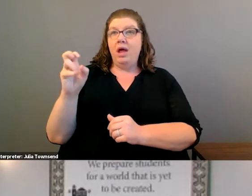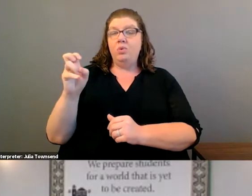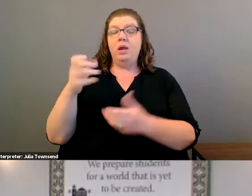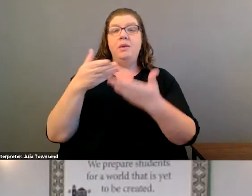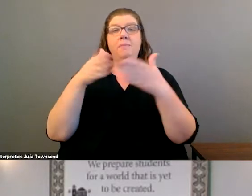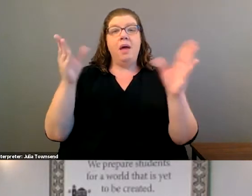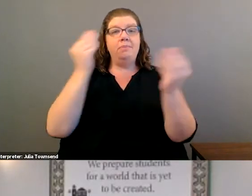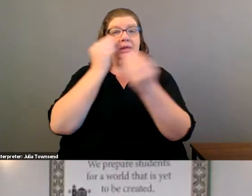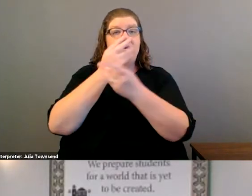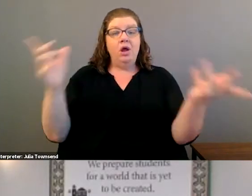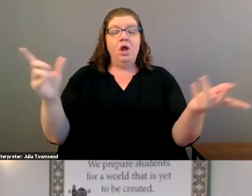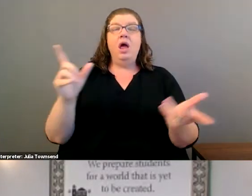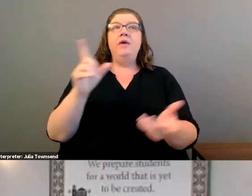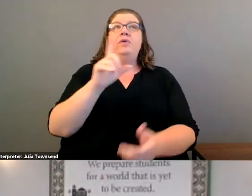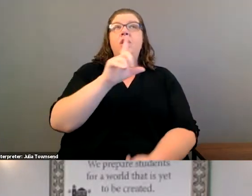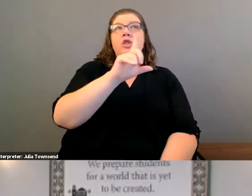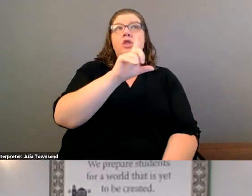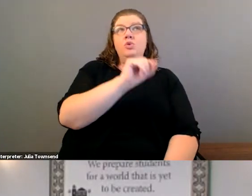disclosure of the